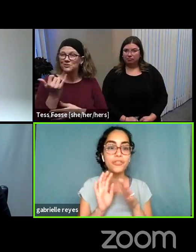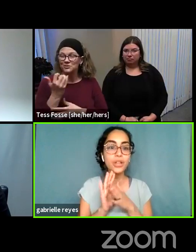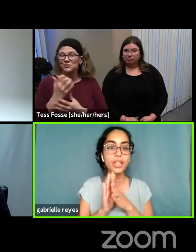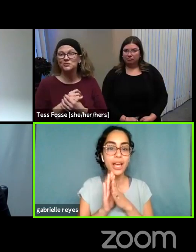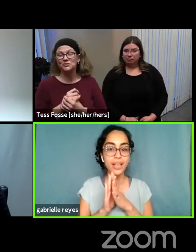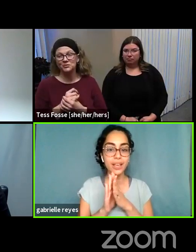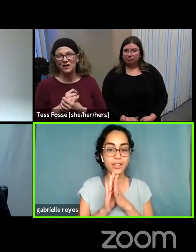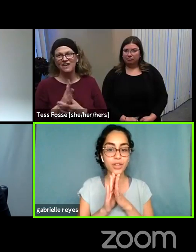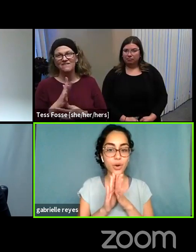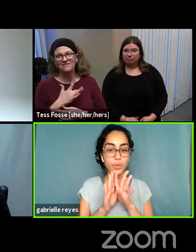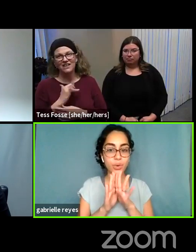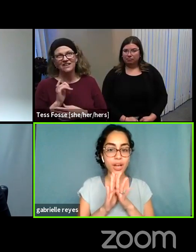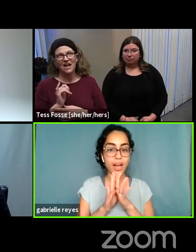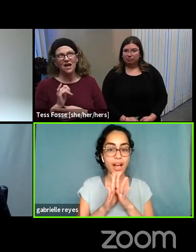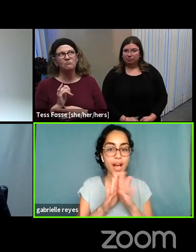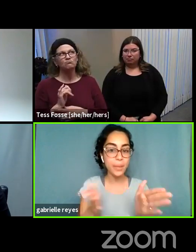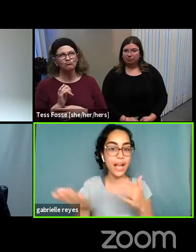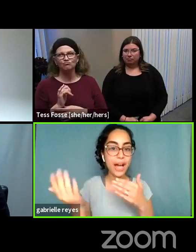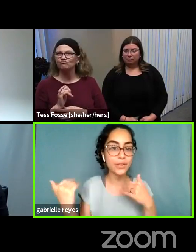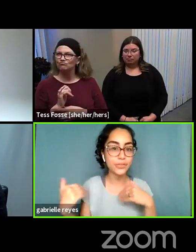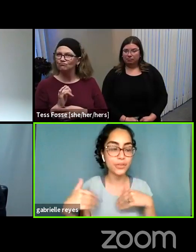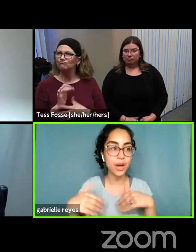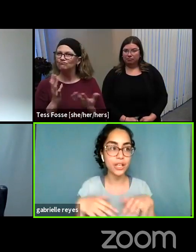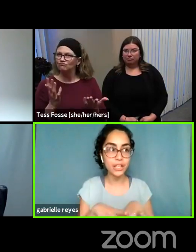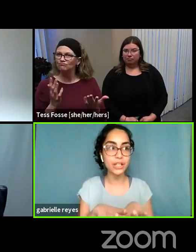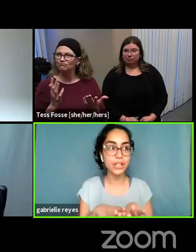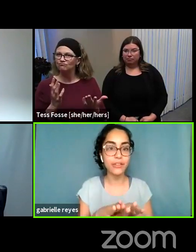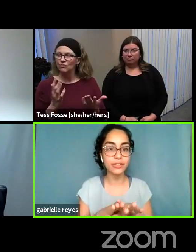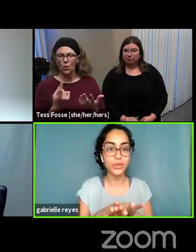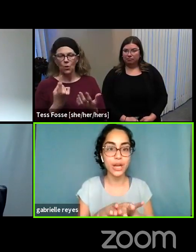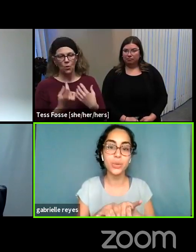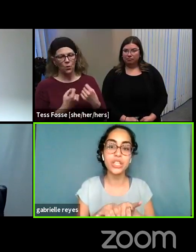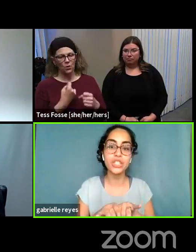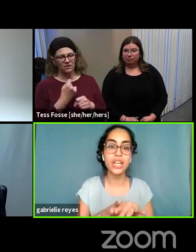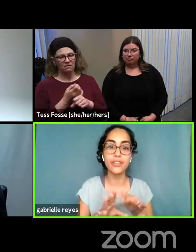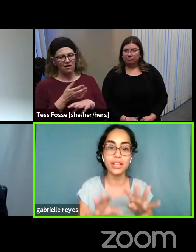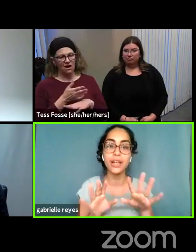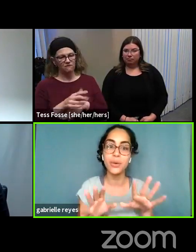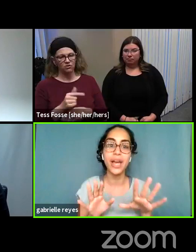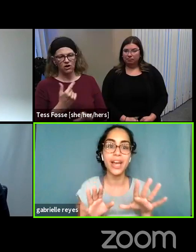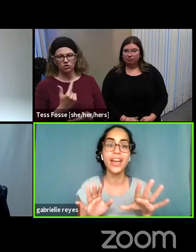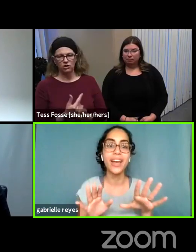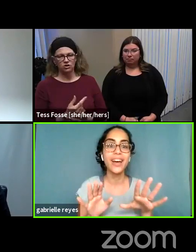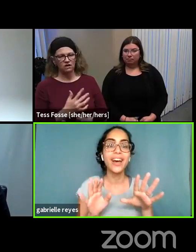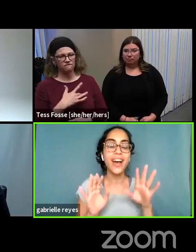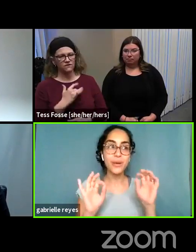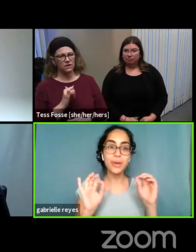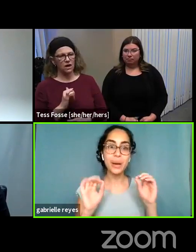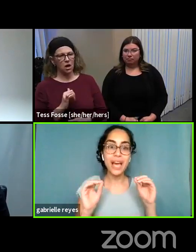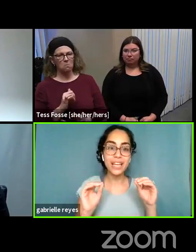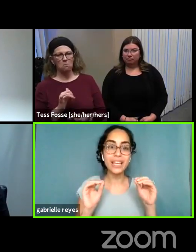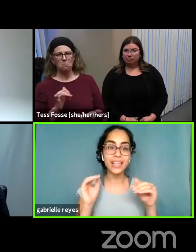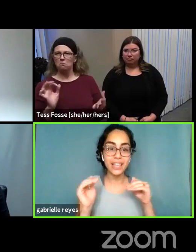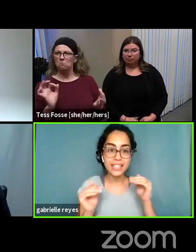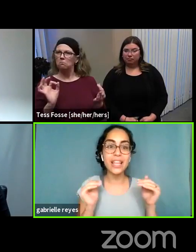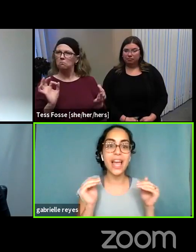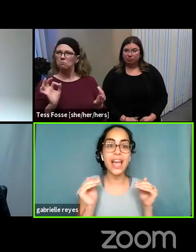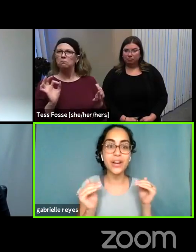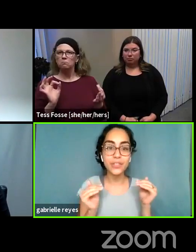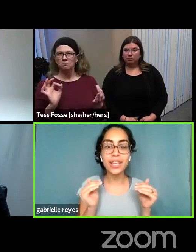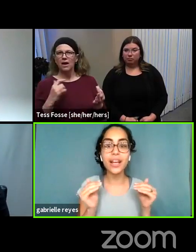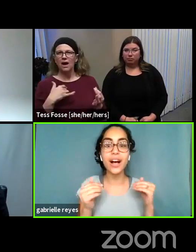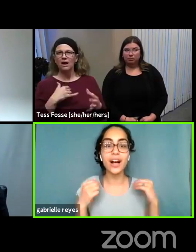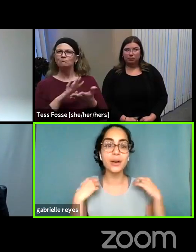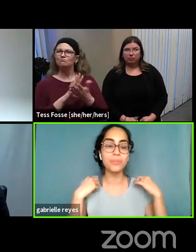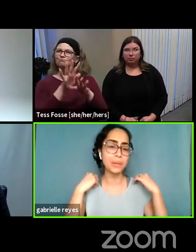I feel like, you know, coming out of a year after graduation, I feel like, okay, I'm getting into the